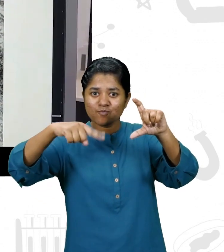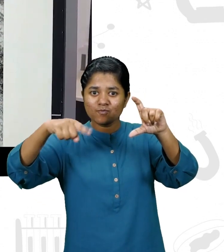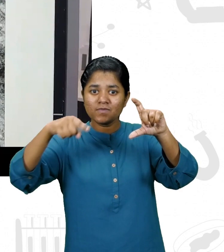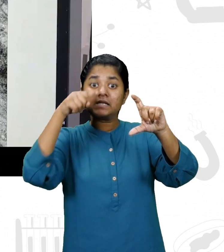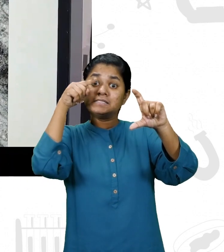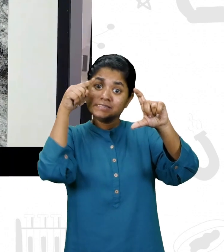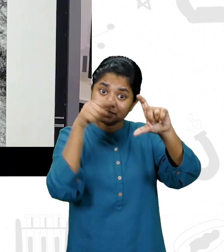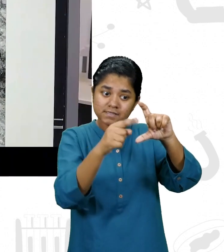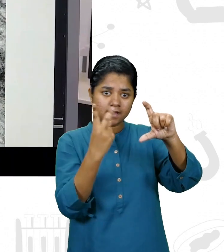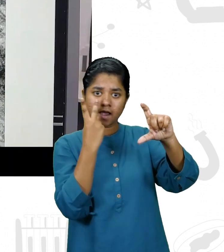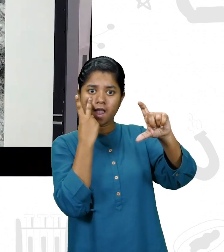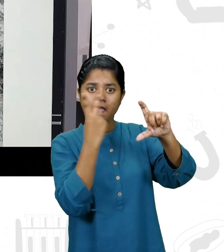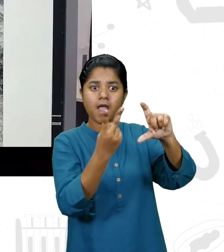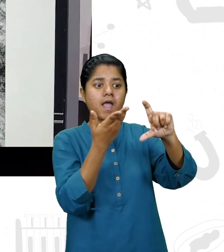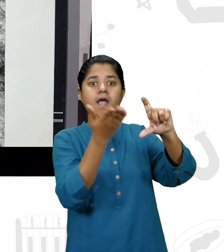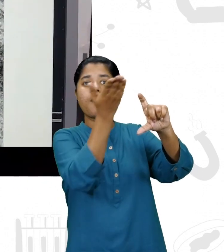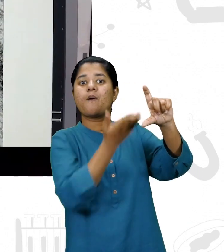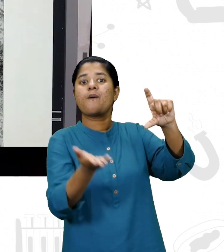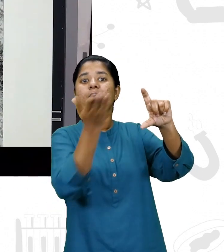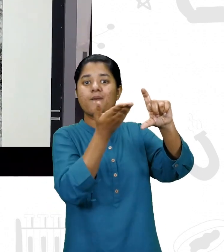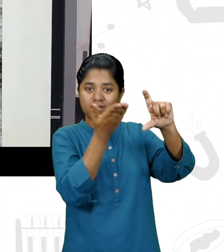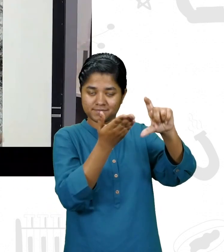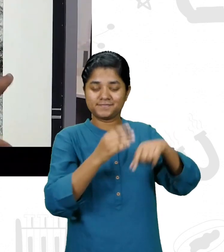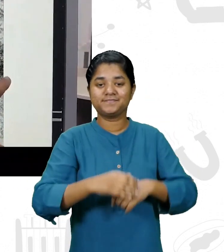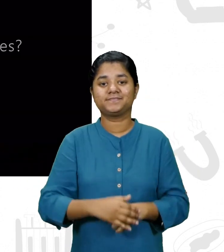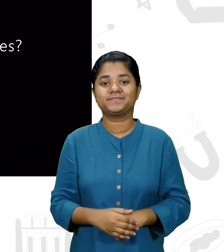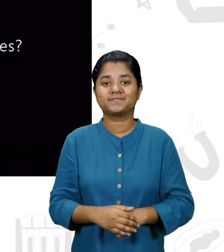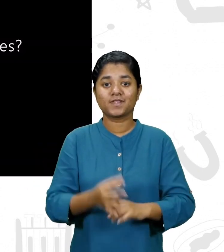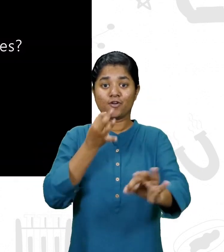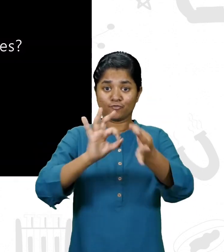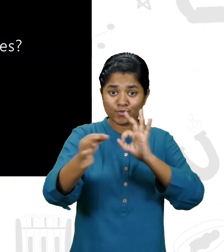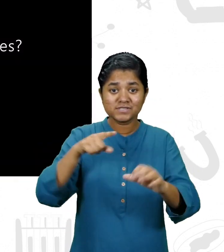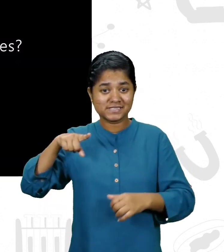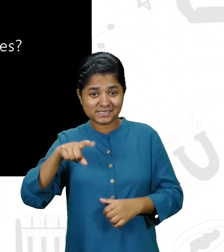membrane, and now these are the cristae of the mitochondria.